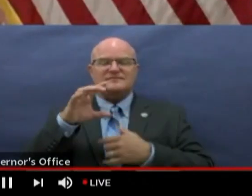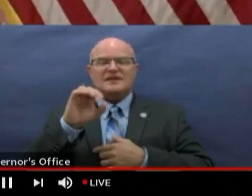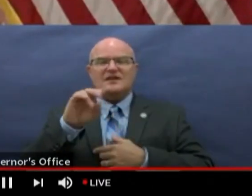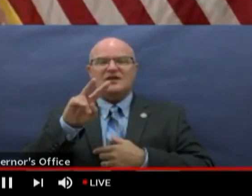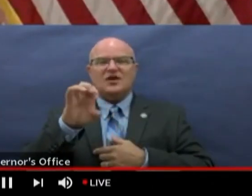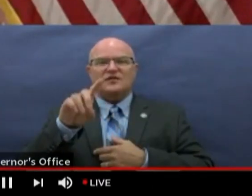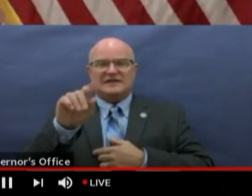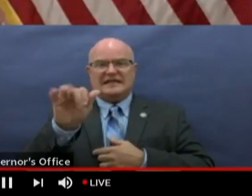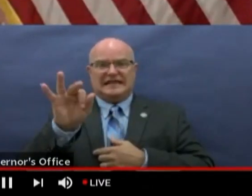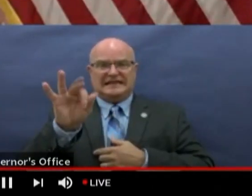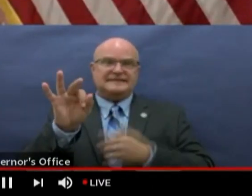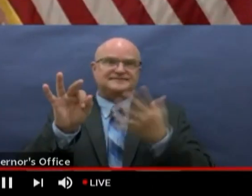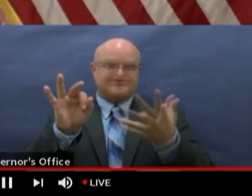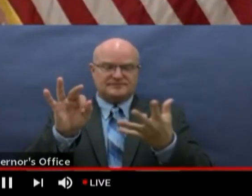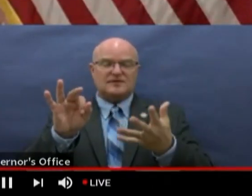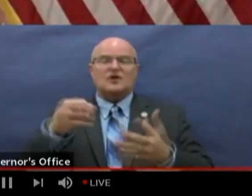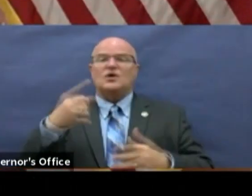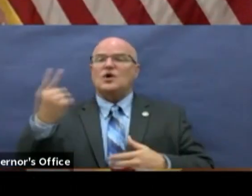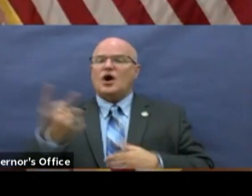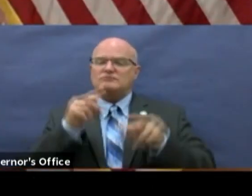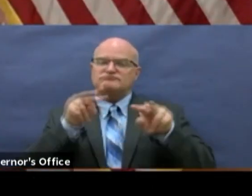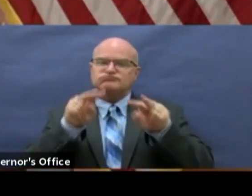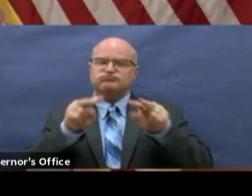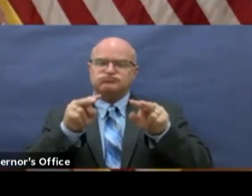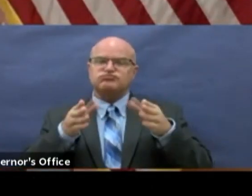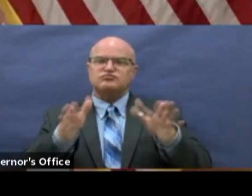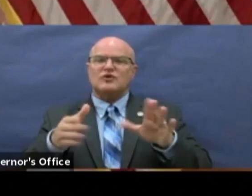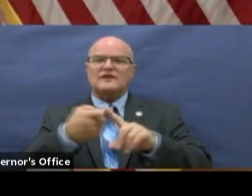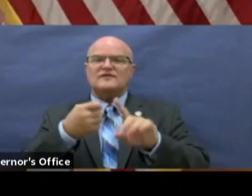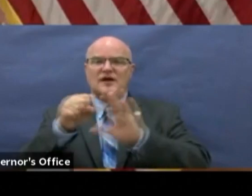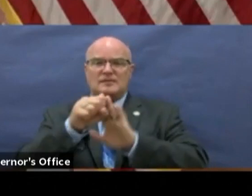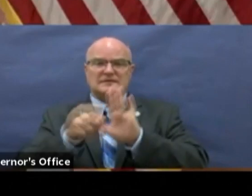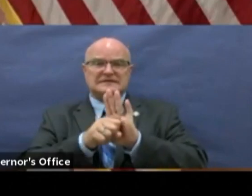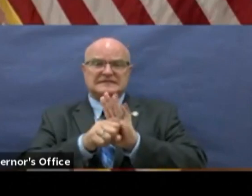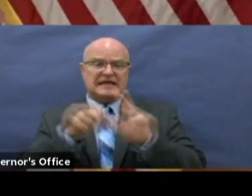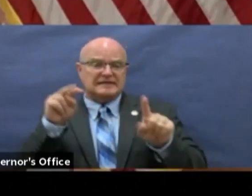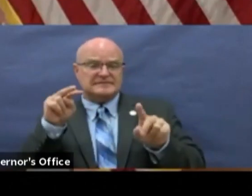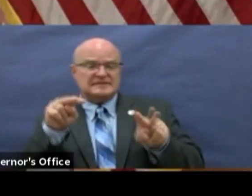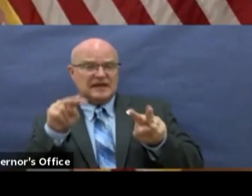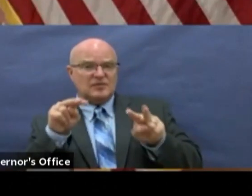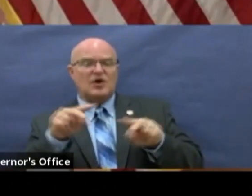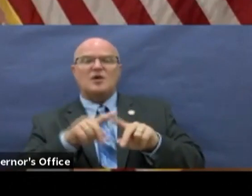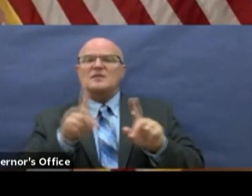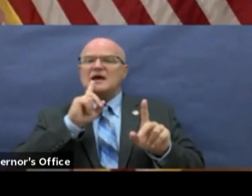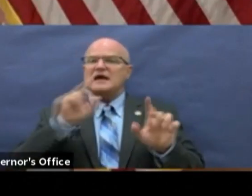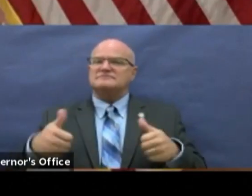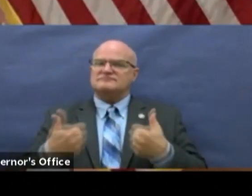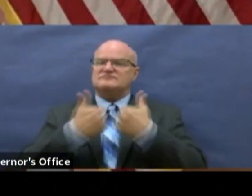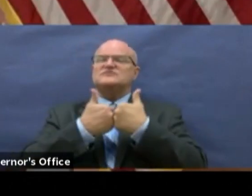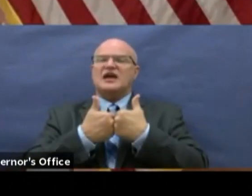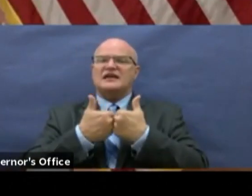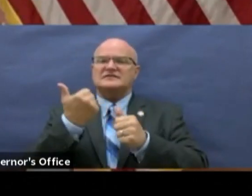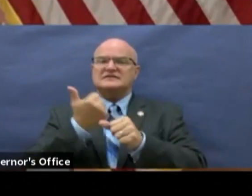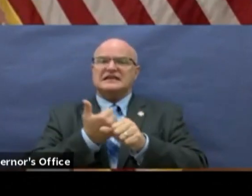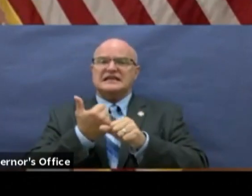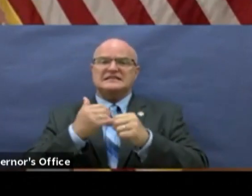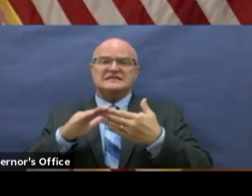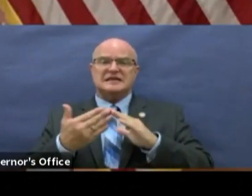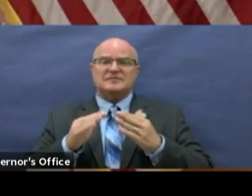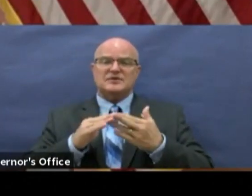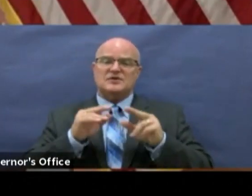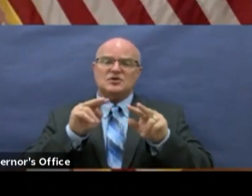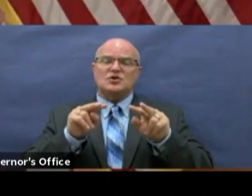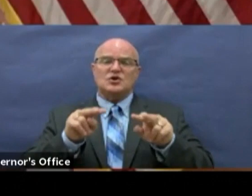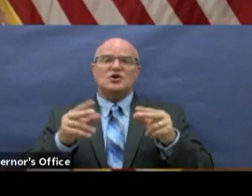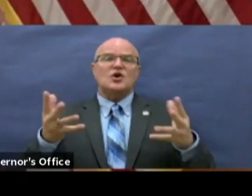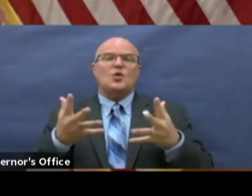COVID-19. So we're always looking at ways from a state standpoint, but I really challenge each community to look